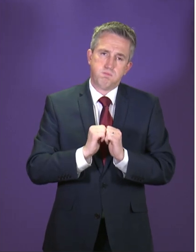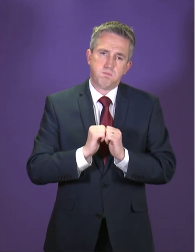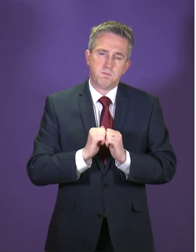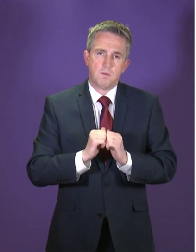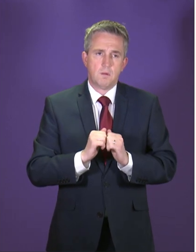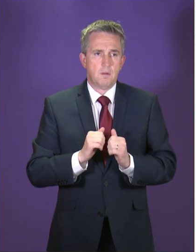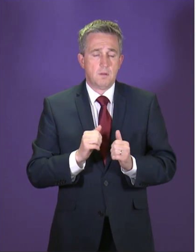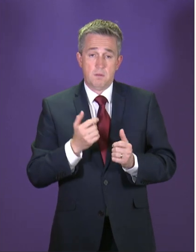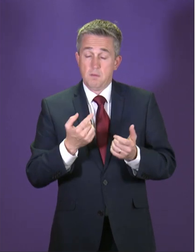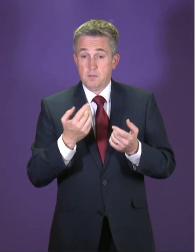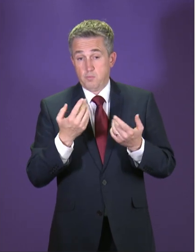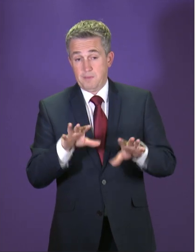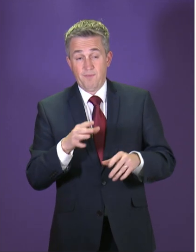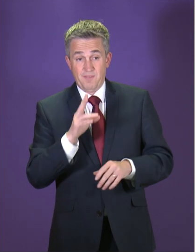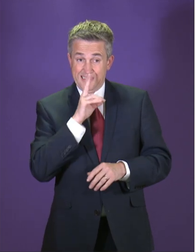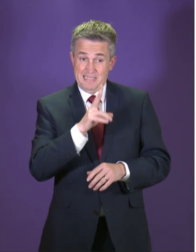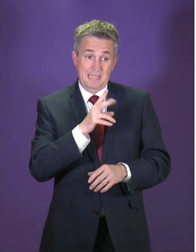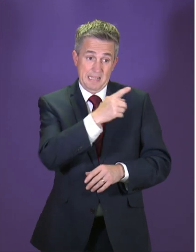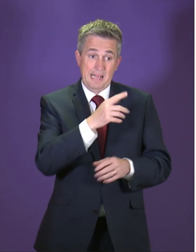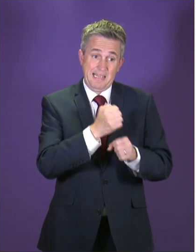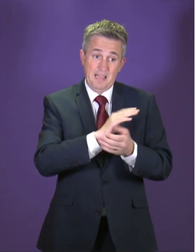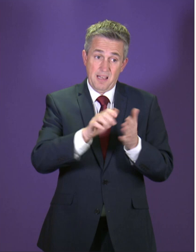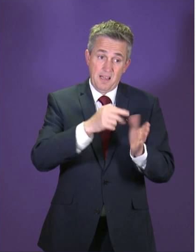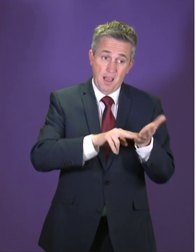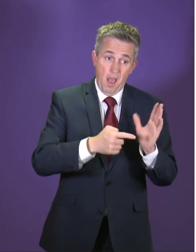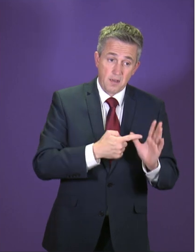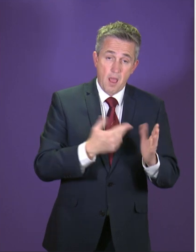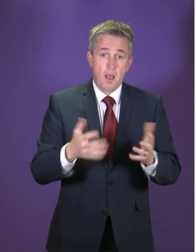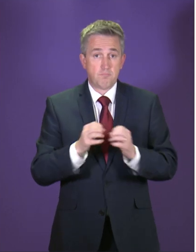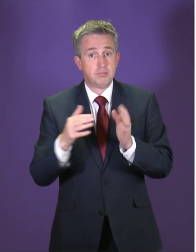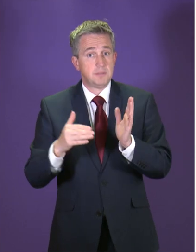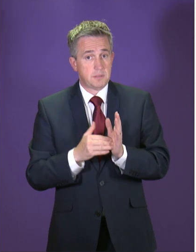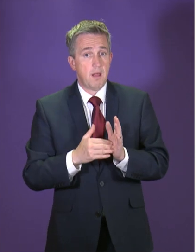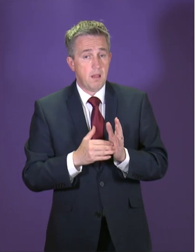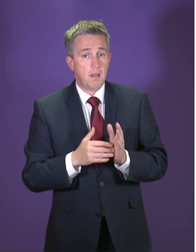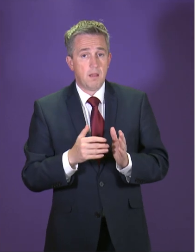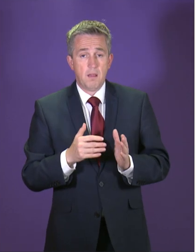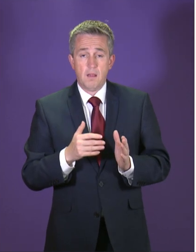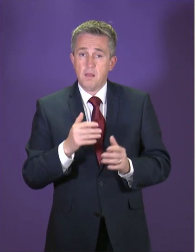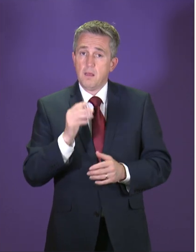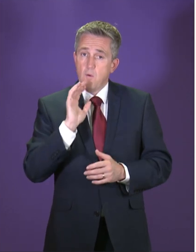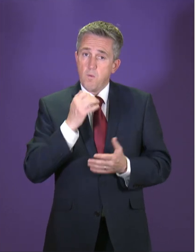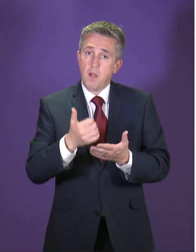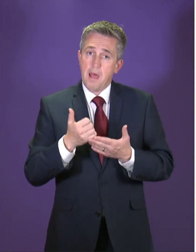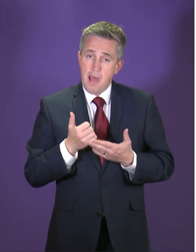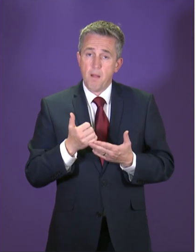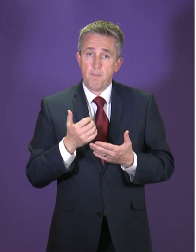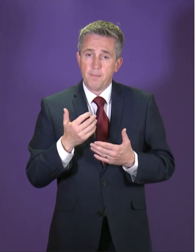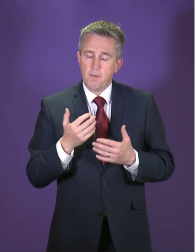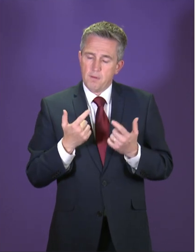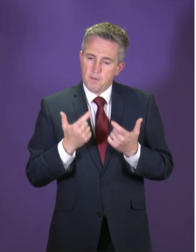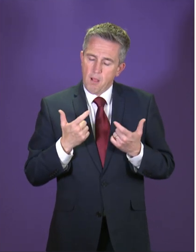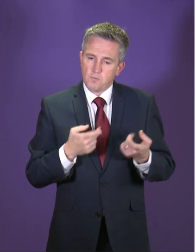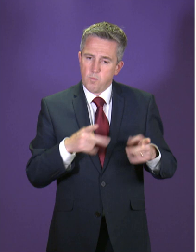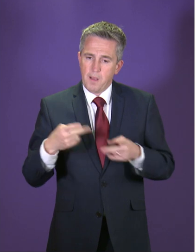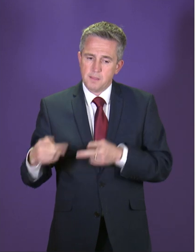or Ghana or many others, in terms of facing in a practical way,